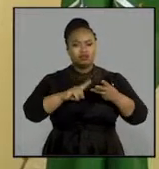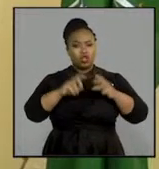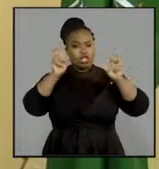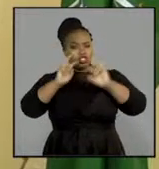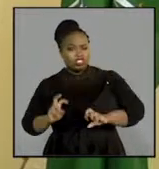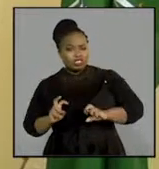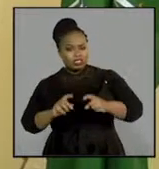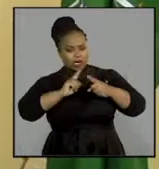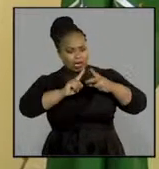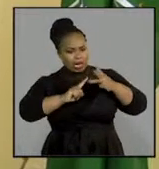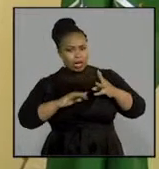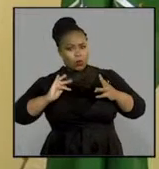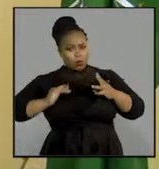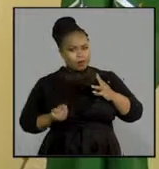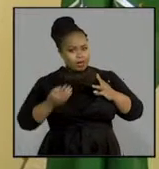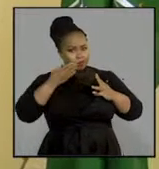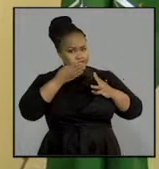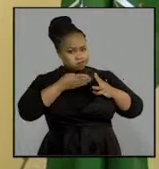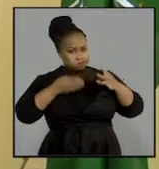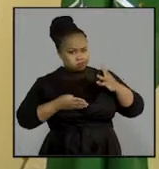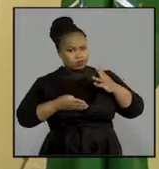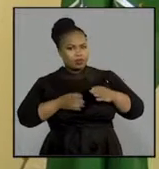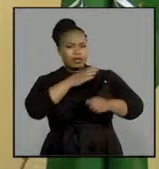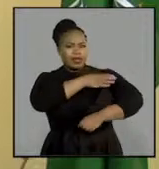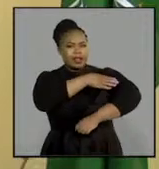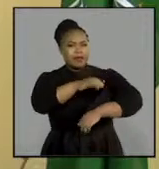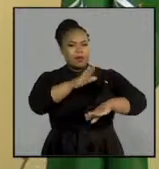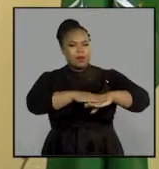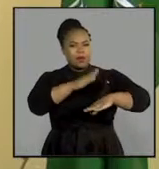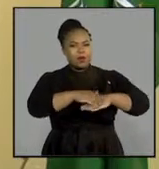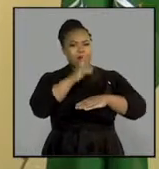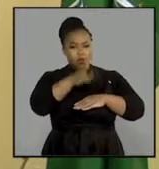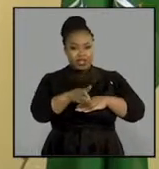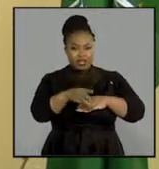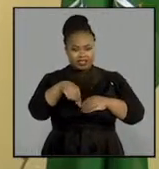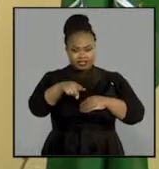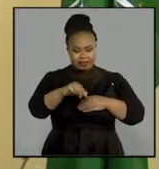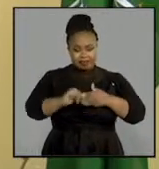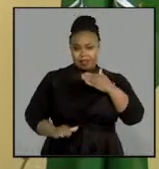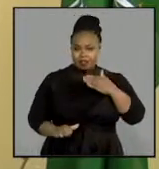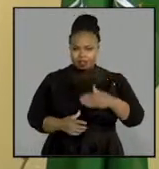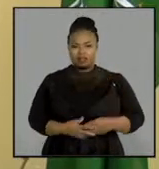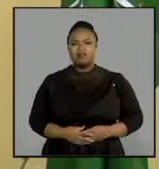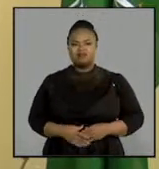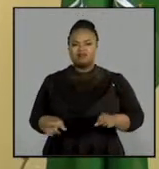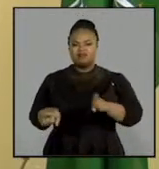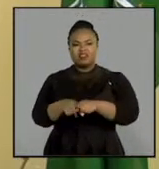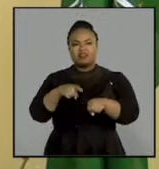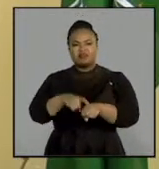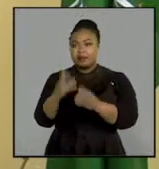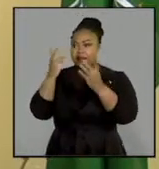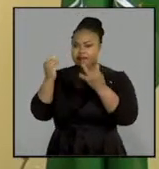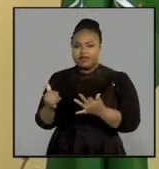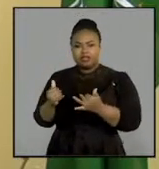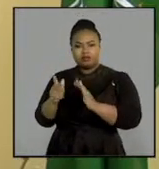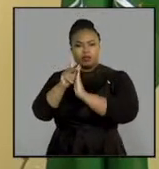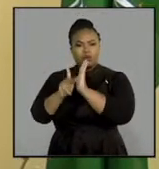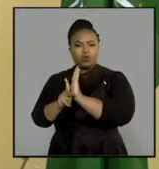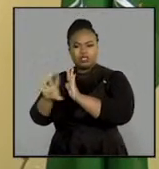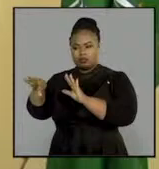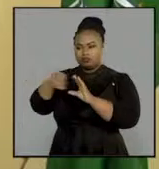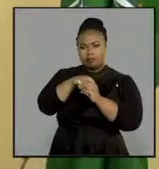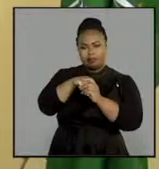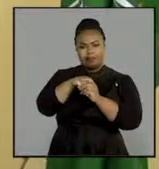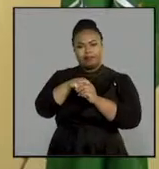automotive, and the energy sectors. Work is underway to develop a financial inclusion